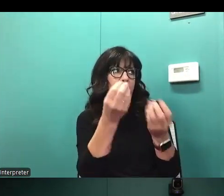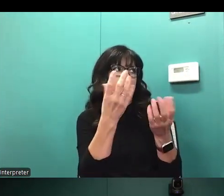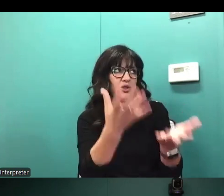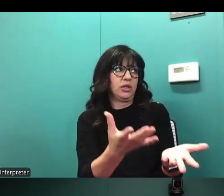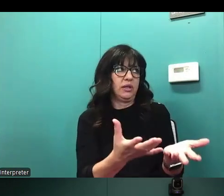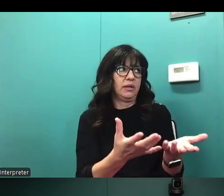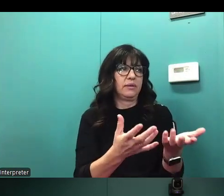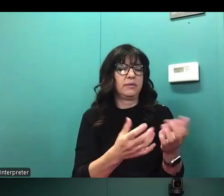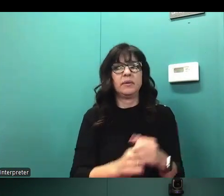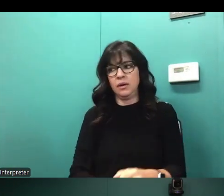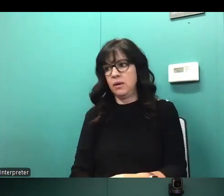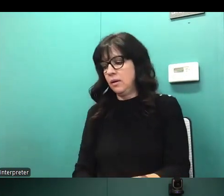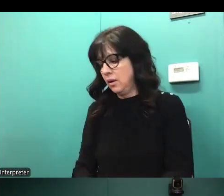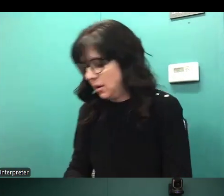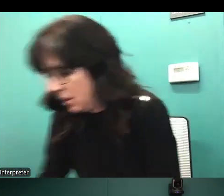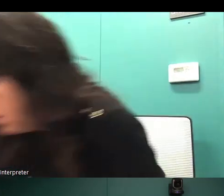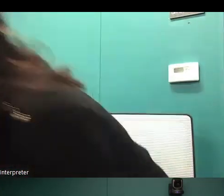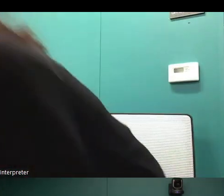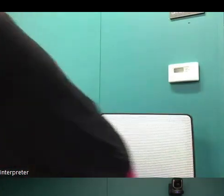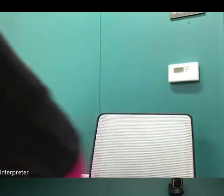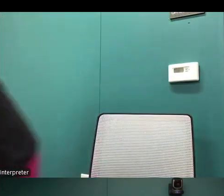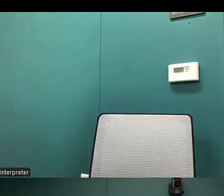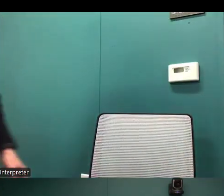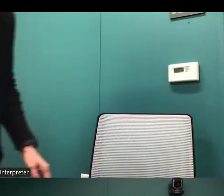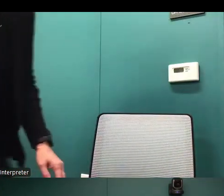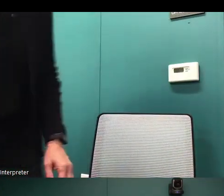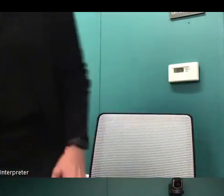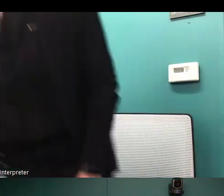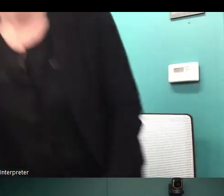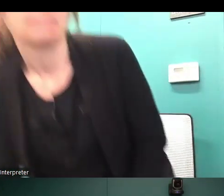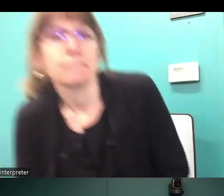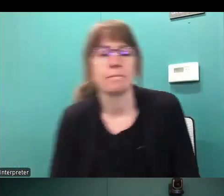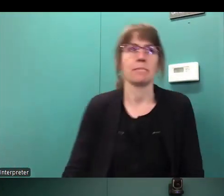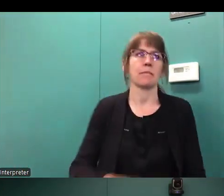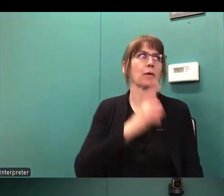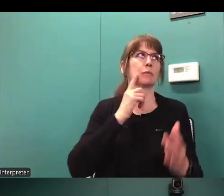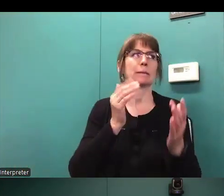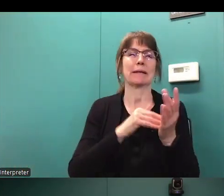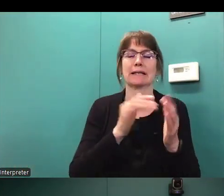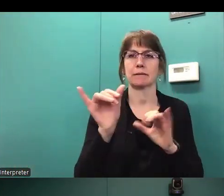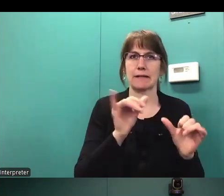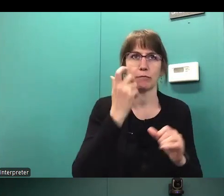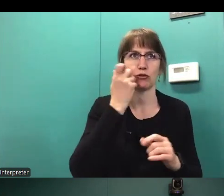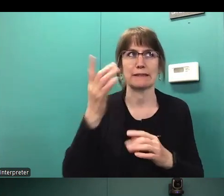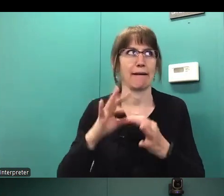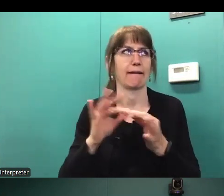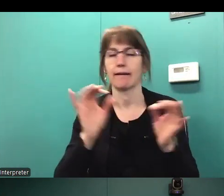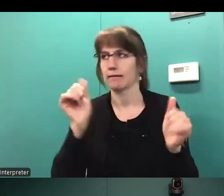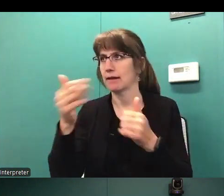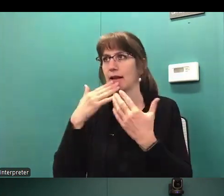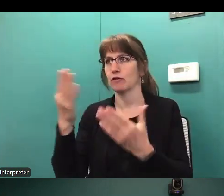super valuable to be able to write down what those speech errors are and let the SLP see it so they know and can look for a pattern. So thanks for sharing